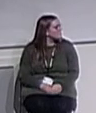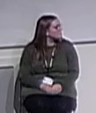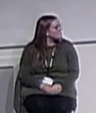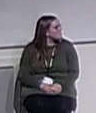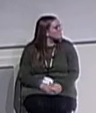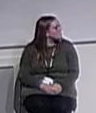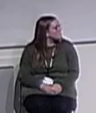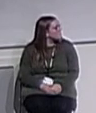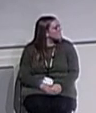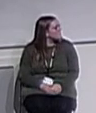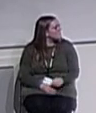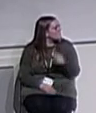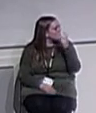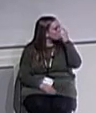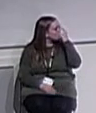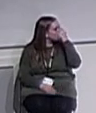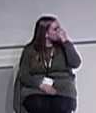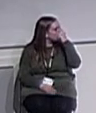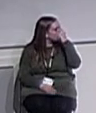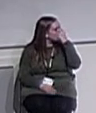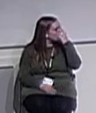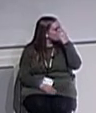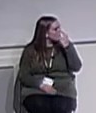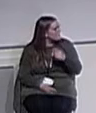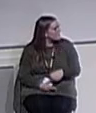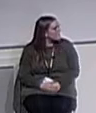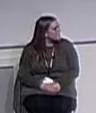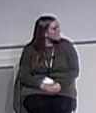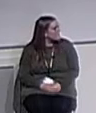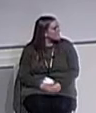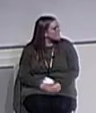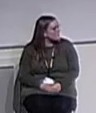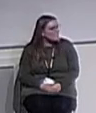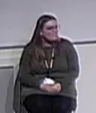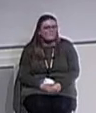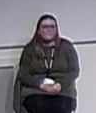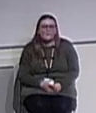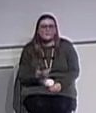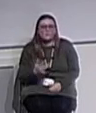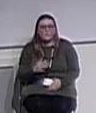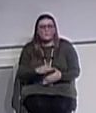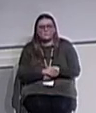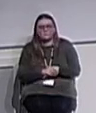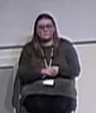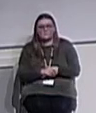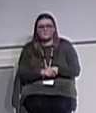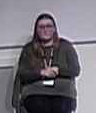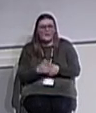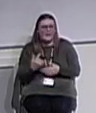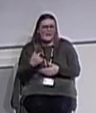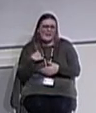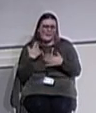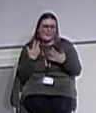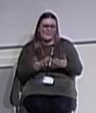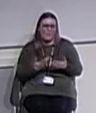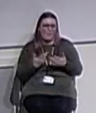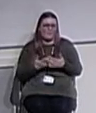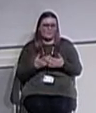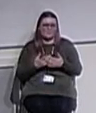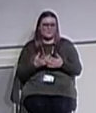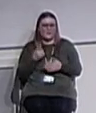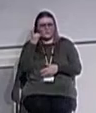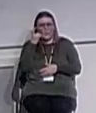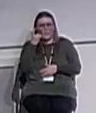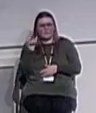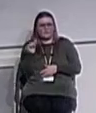So if we look to help you get a job. Now, personally, I don't think you should be worrying about this too much. Your parents might be worrying about